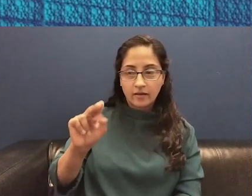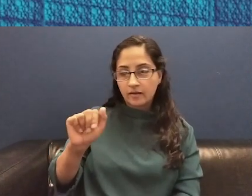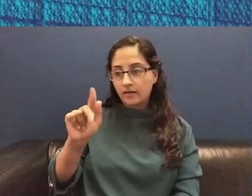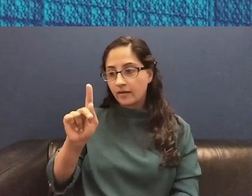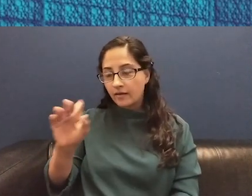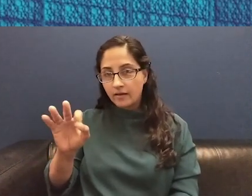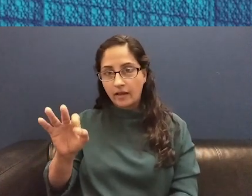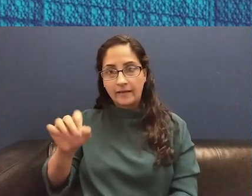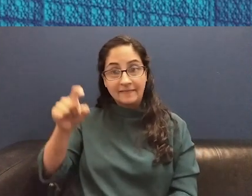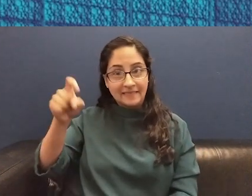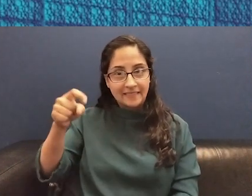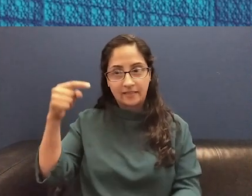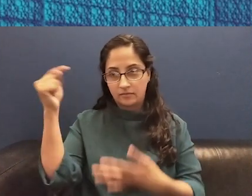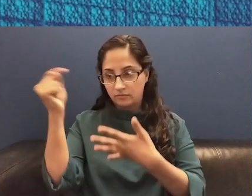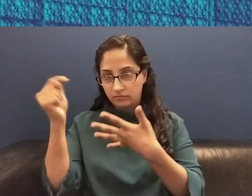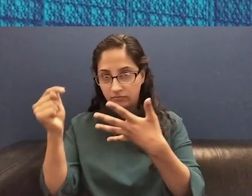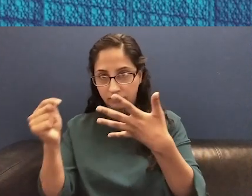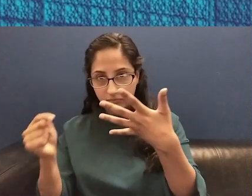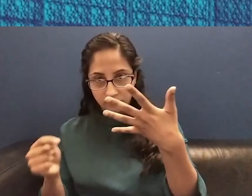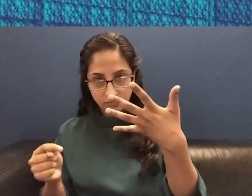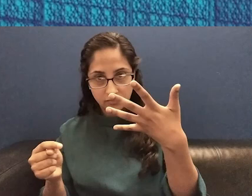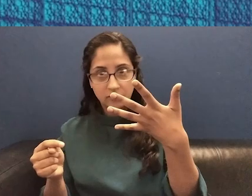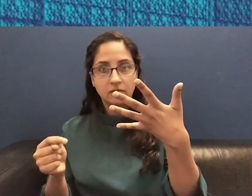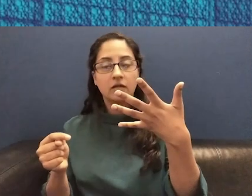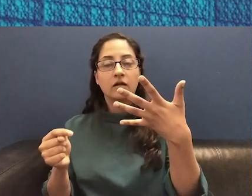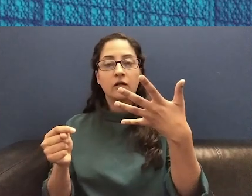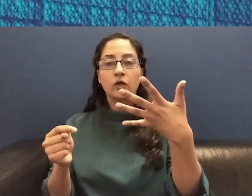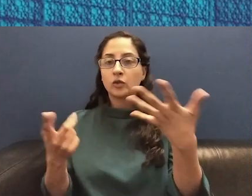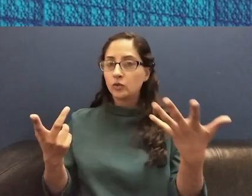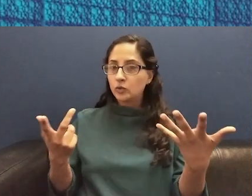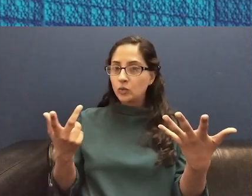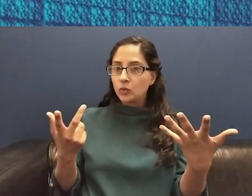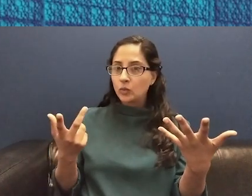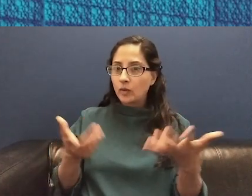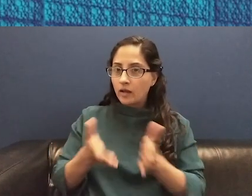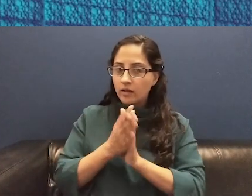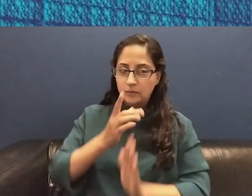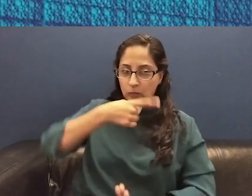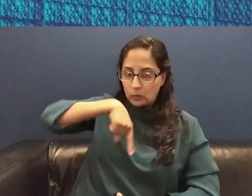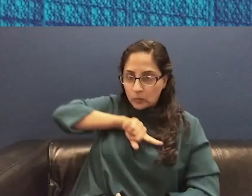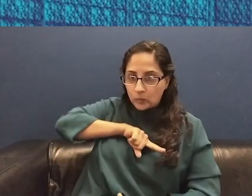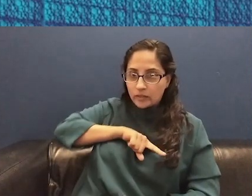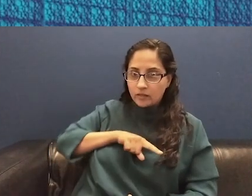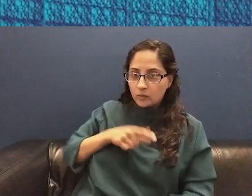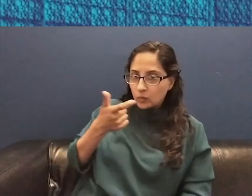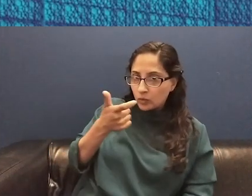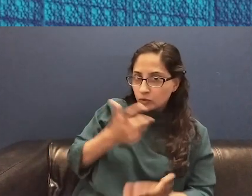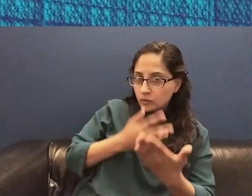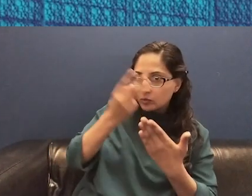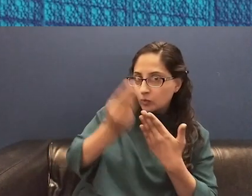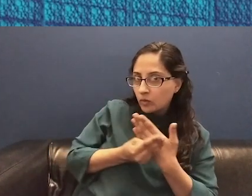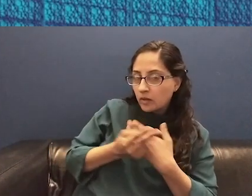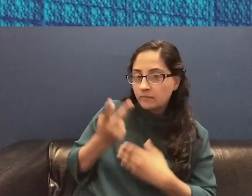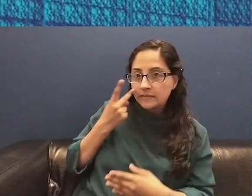the opportunities that exist to really make a difference. So tell me, how can we help?